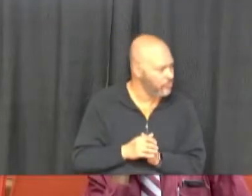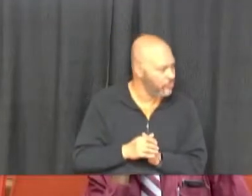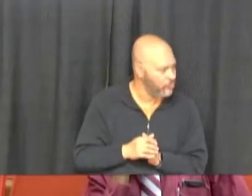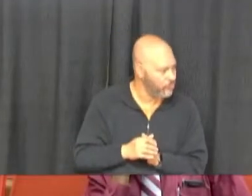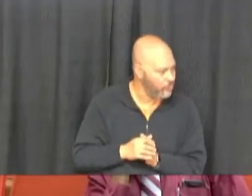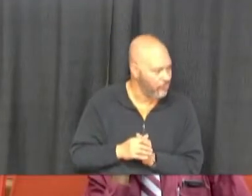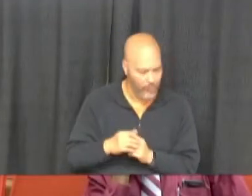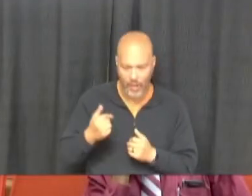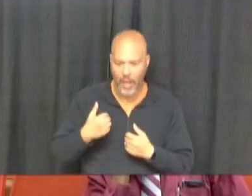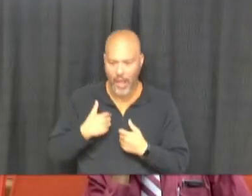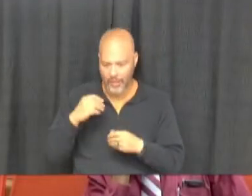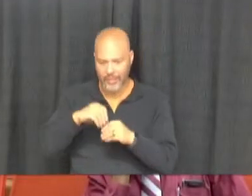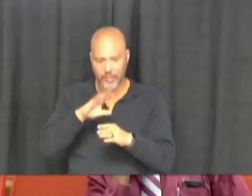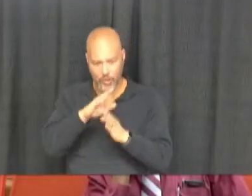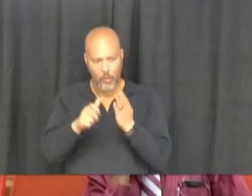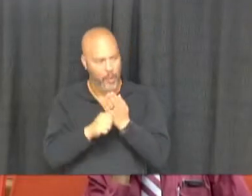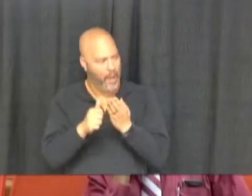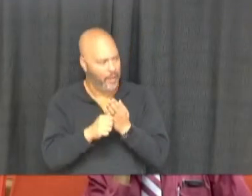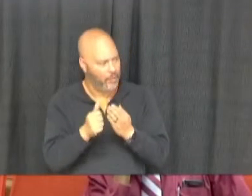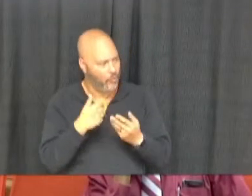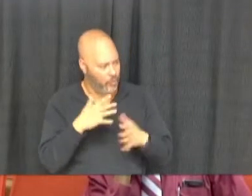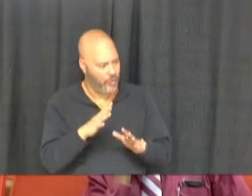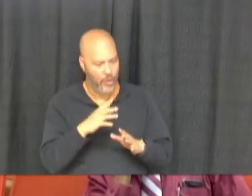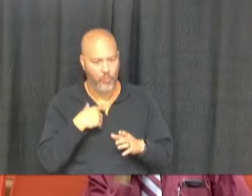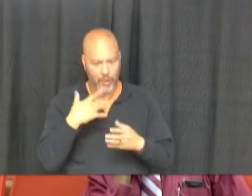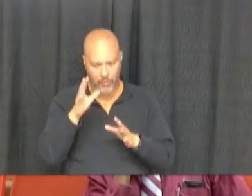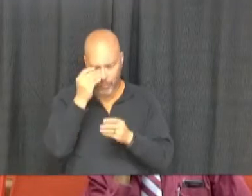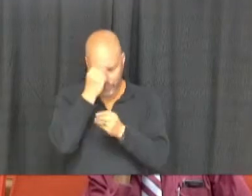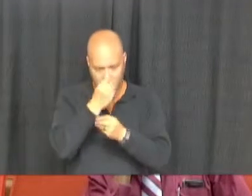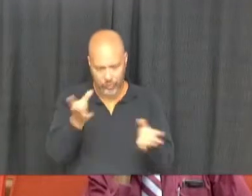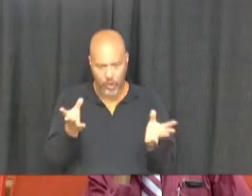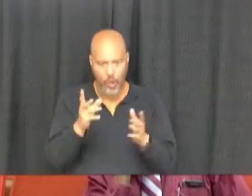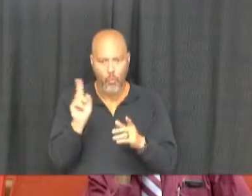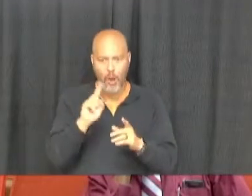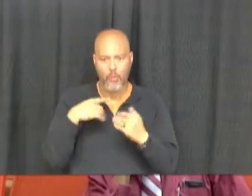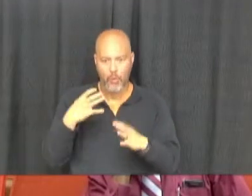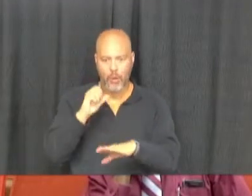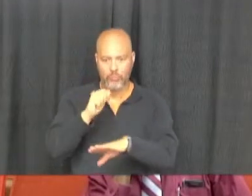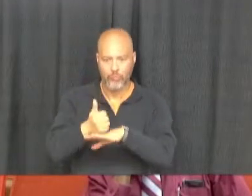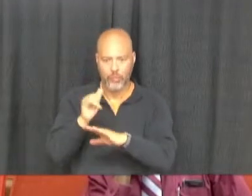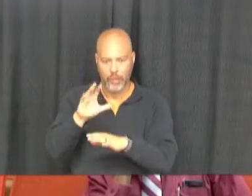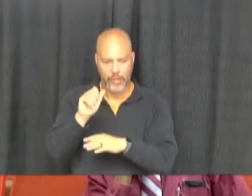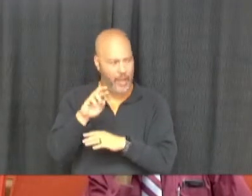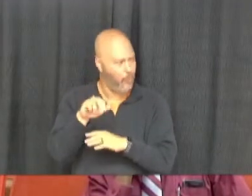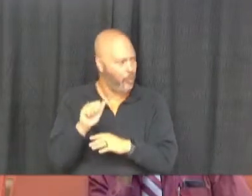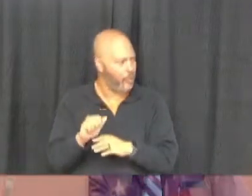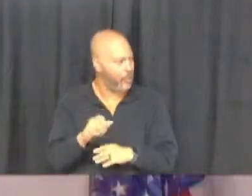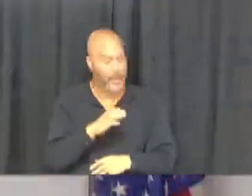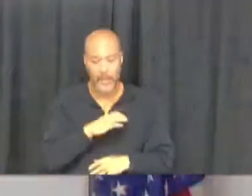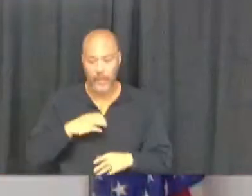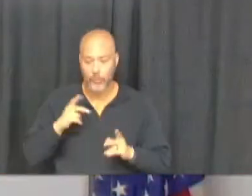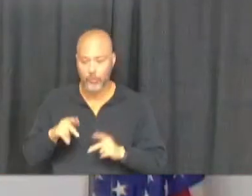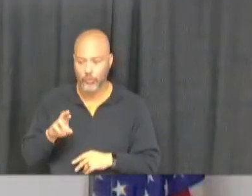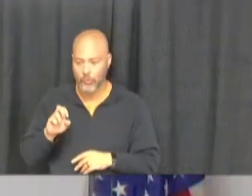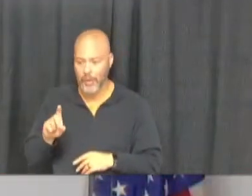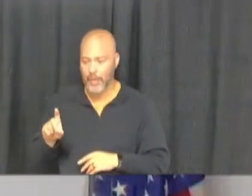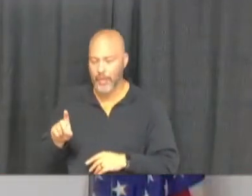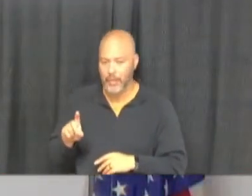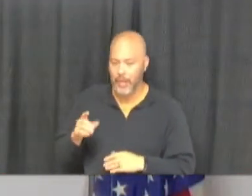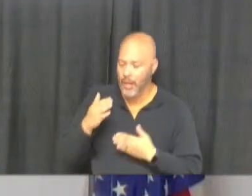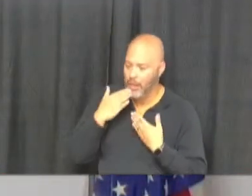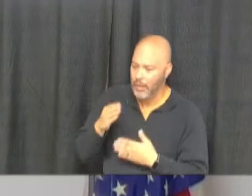cameras are going. That's in your packet. I believe we released that to the media also. Councilperson Red, you're recognized. Thank you,